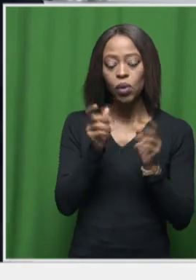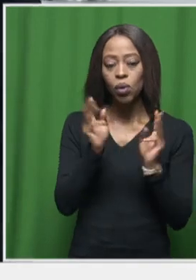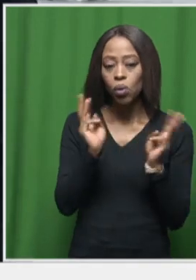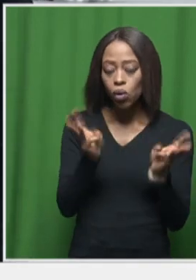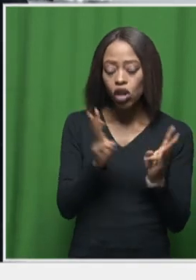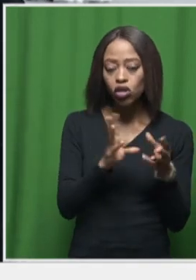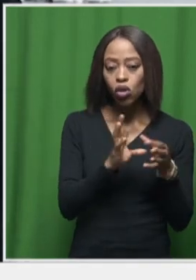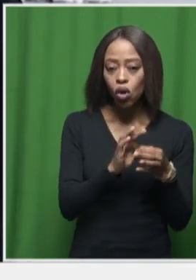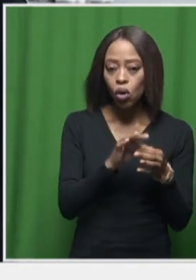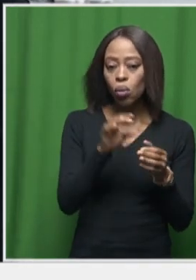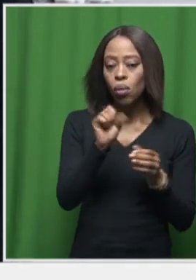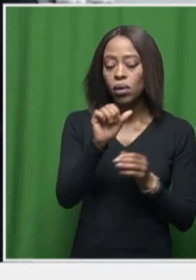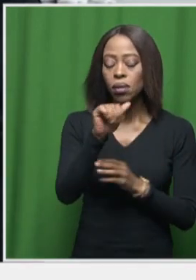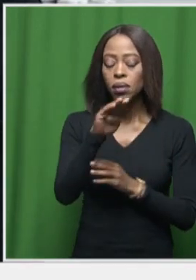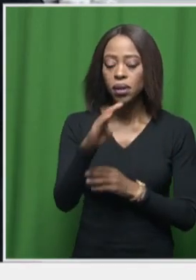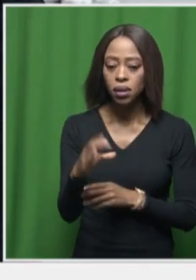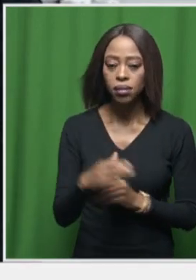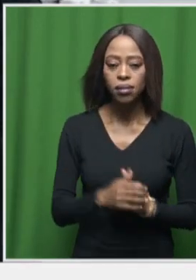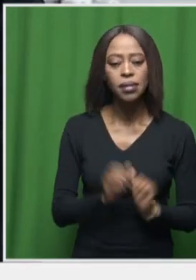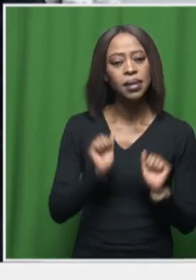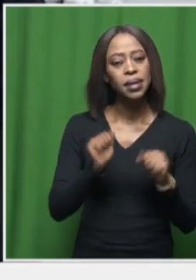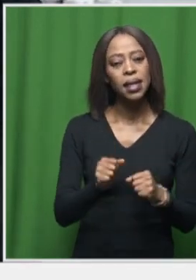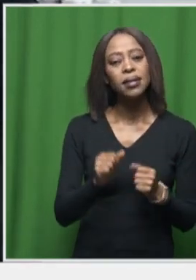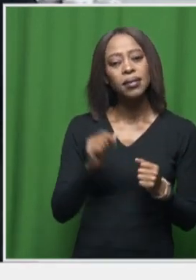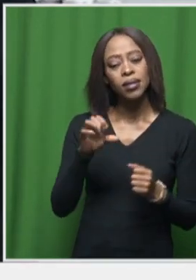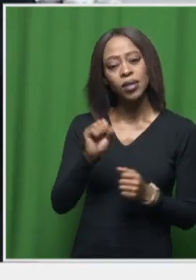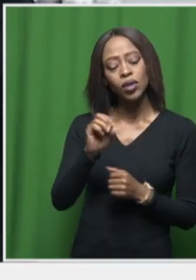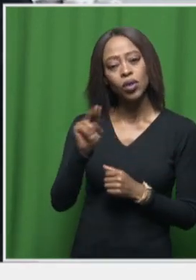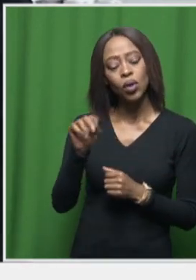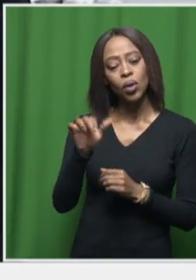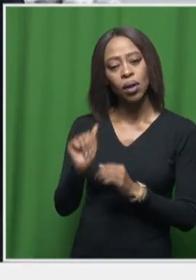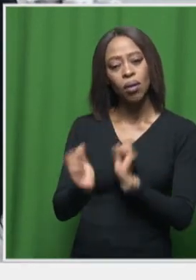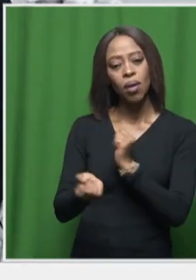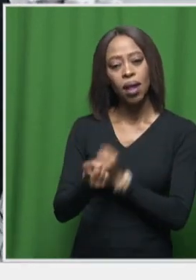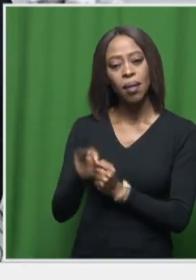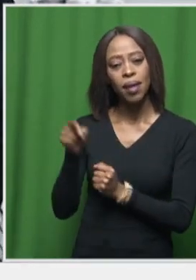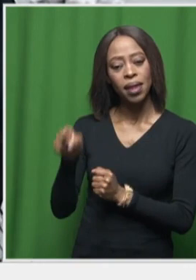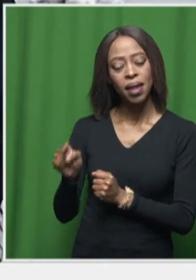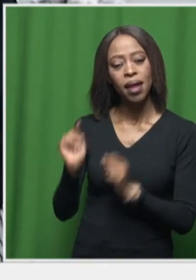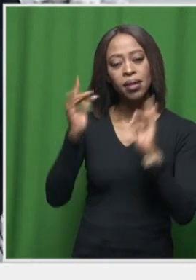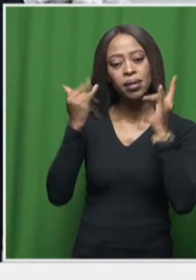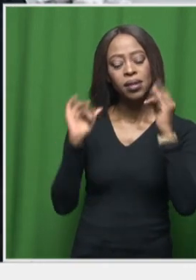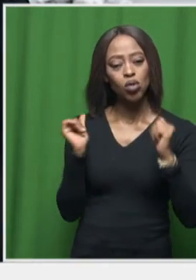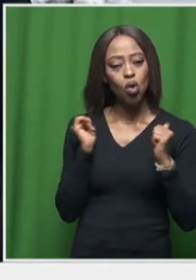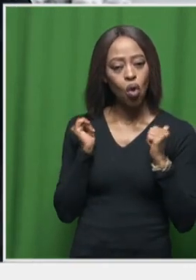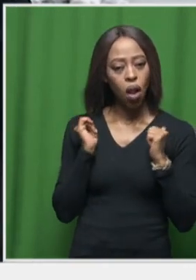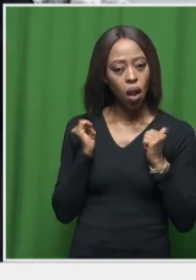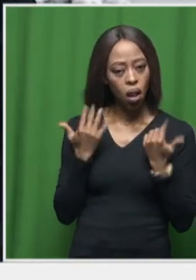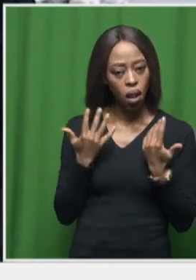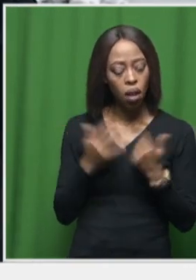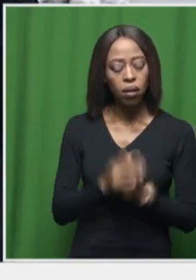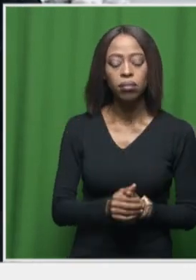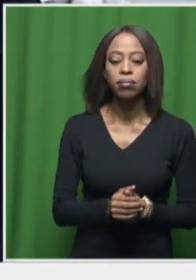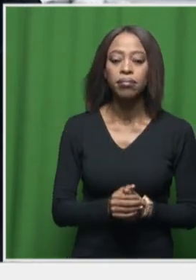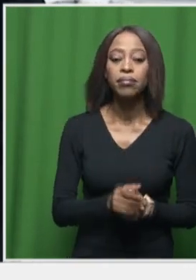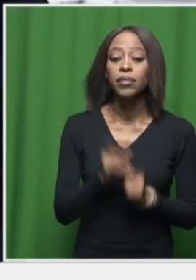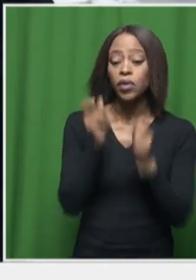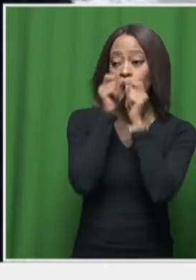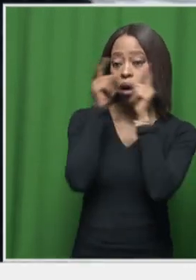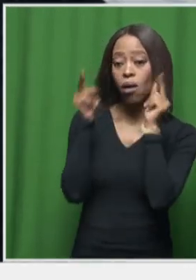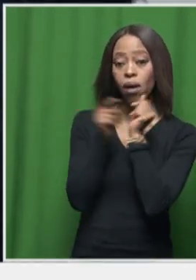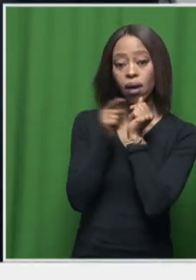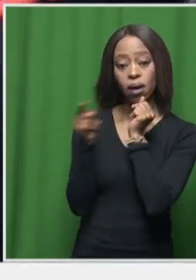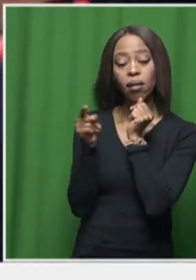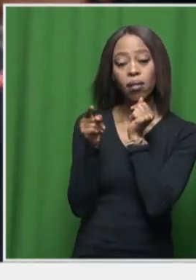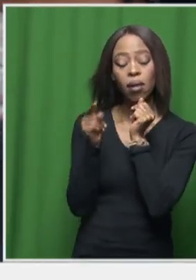the second time, SONA is being held at the City Hall. Take us through what happened. Well, as we all know that our building,